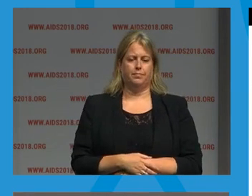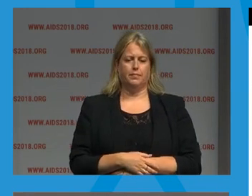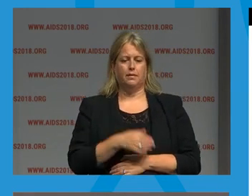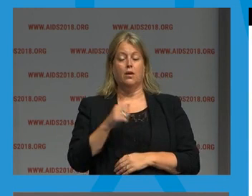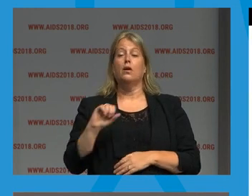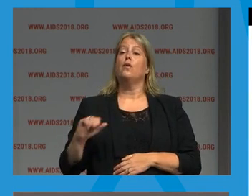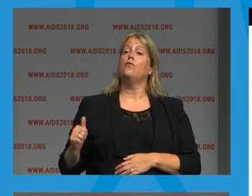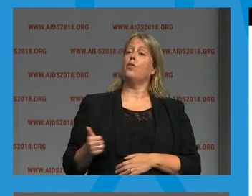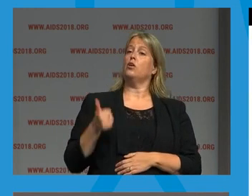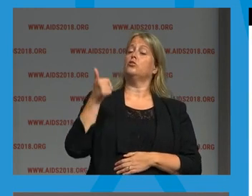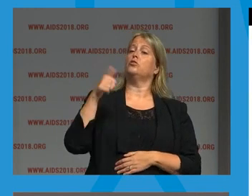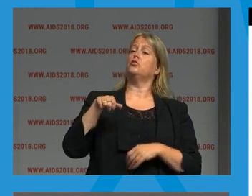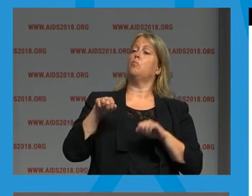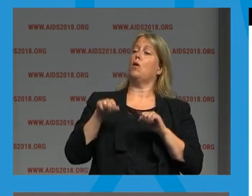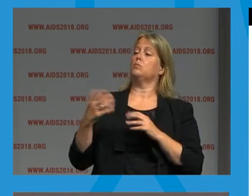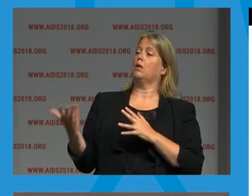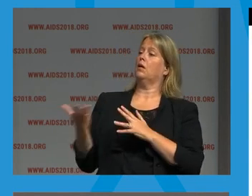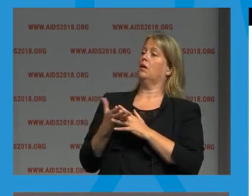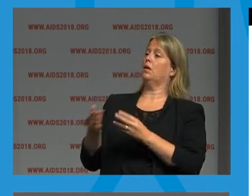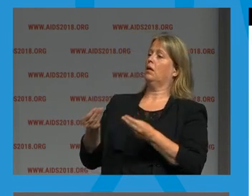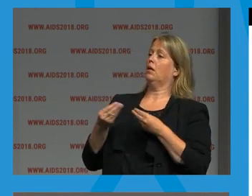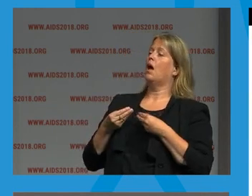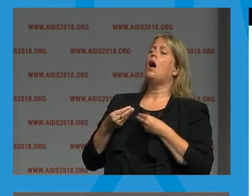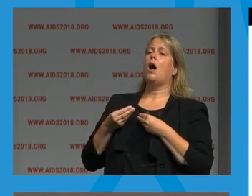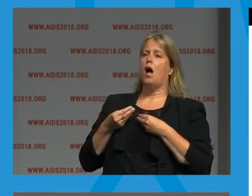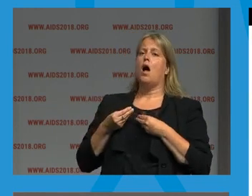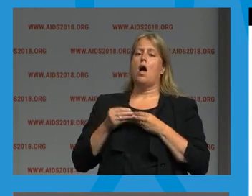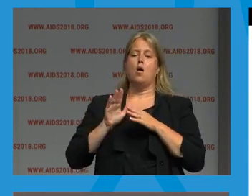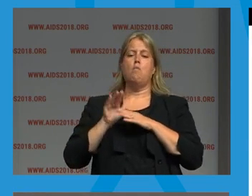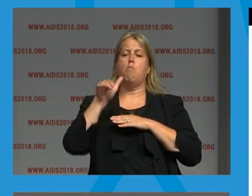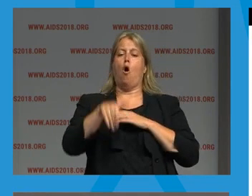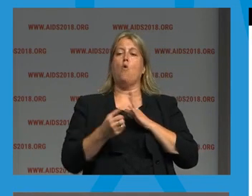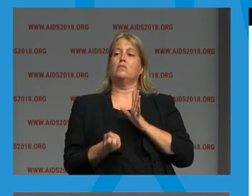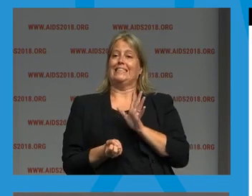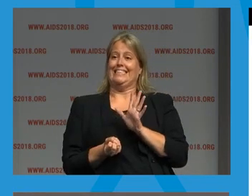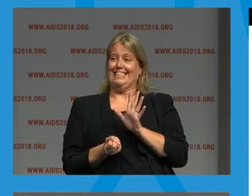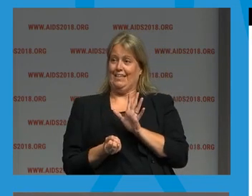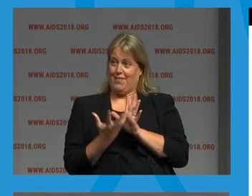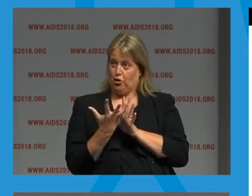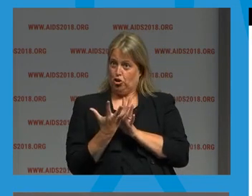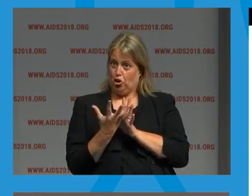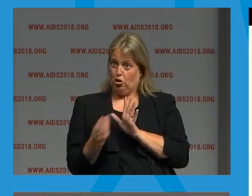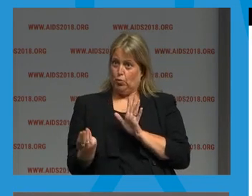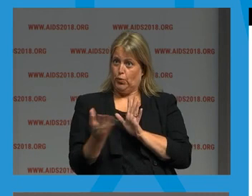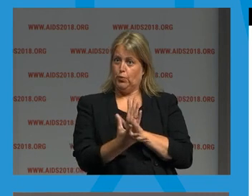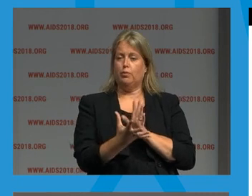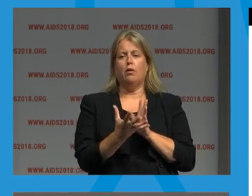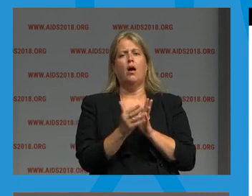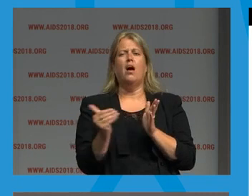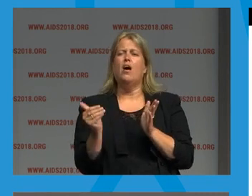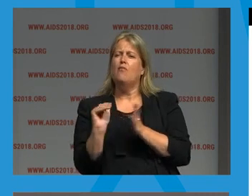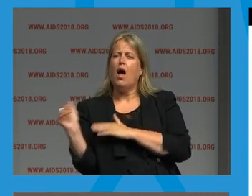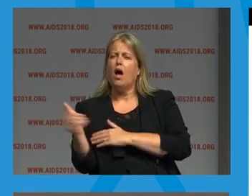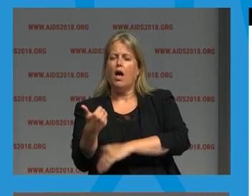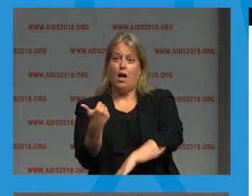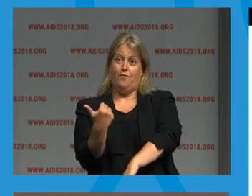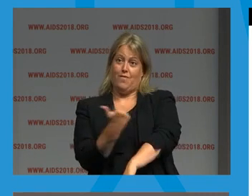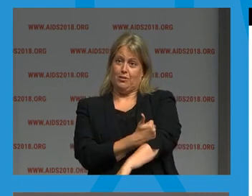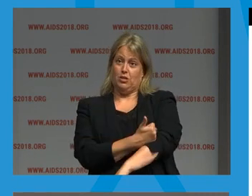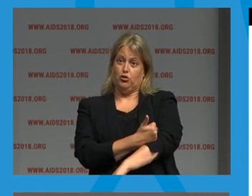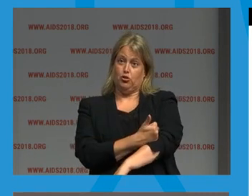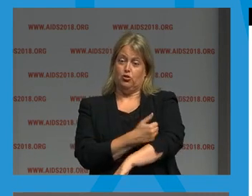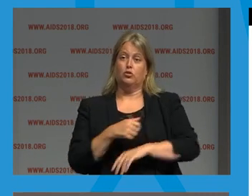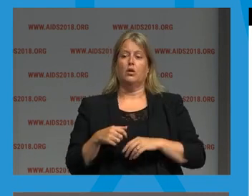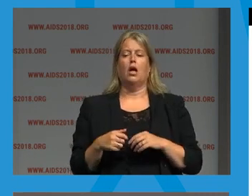The first is the possibility of inducing post-infection by a therapeutic vaccination that could be